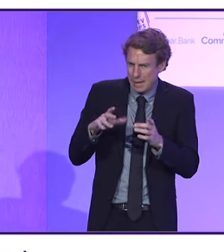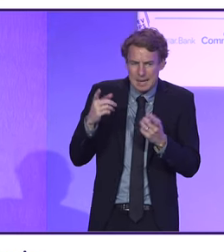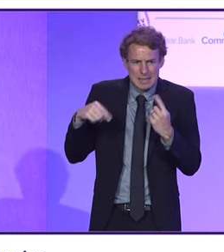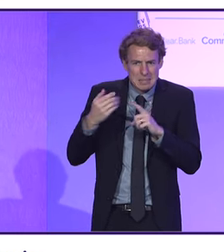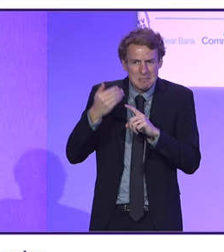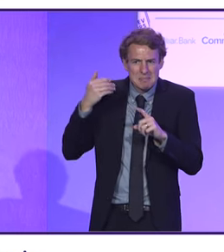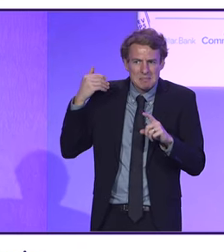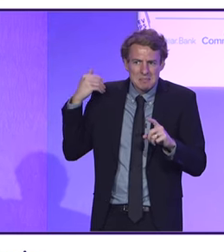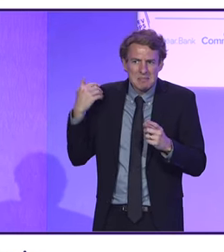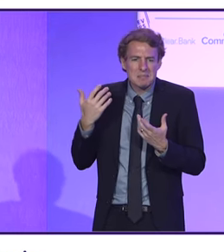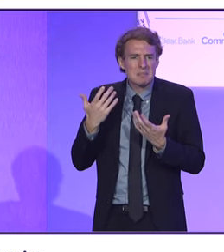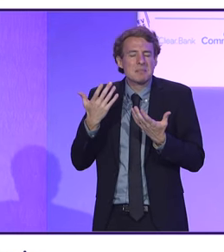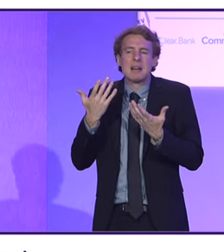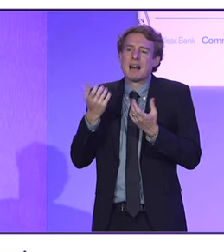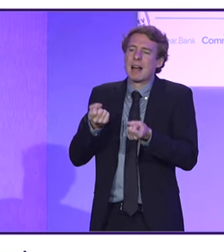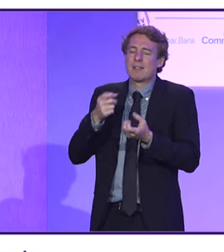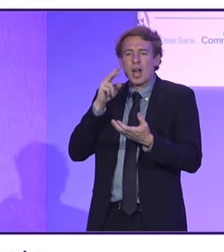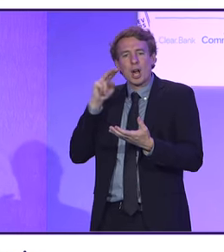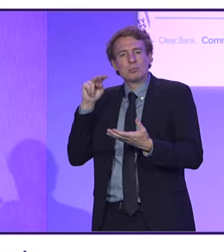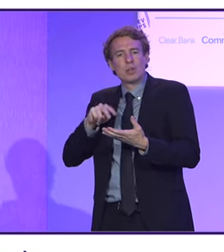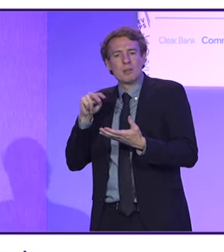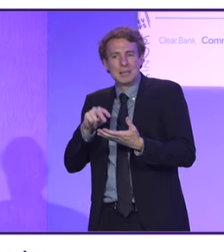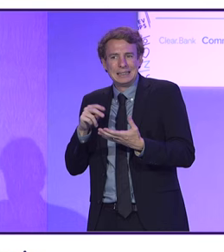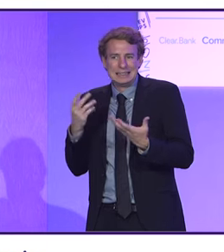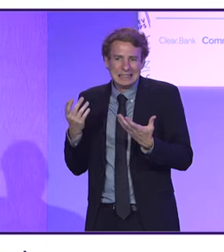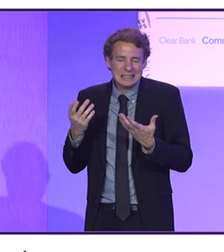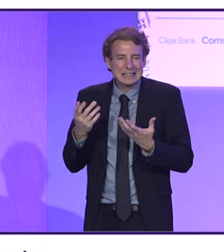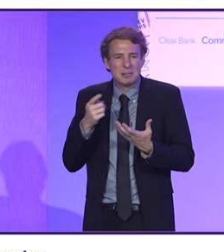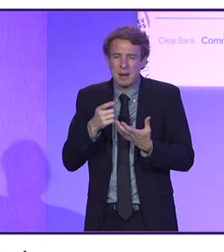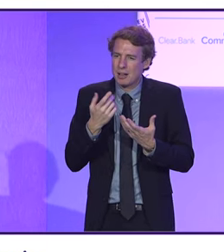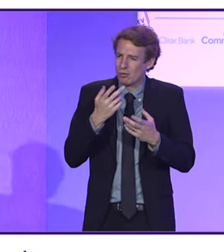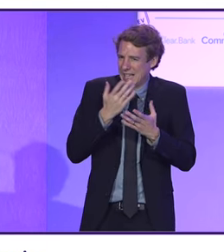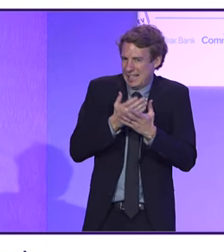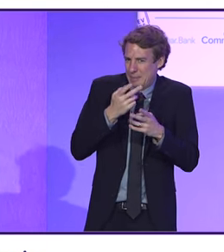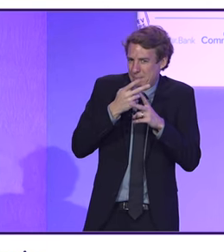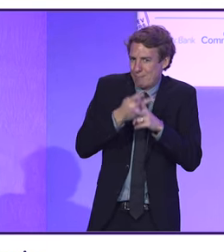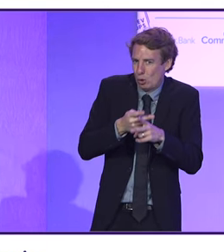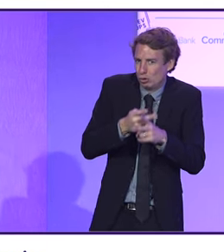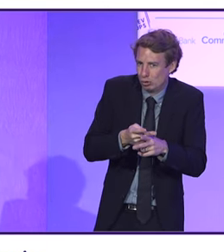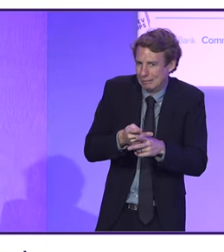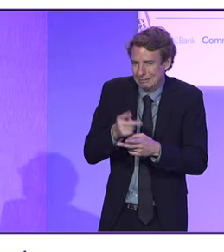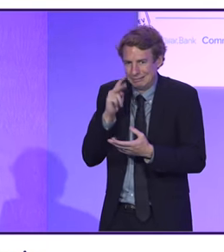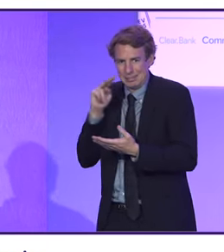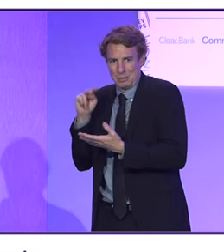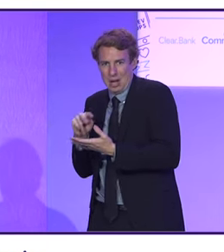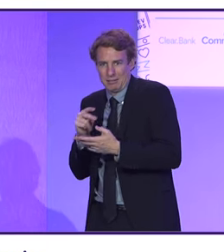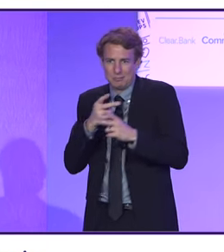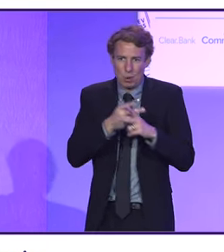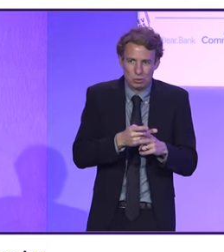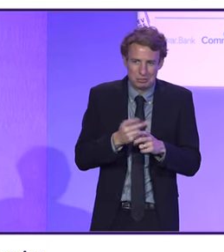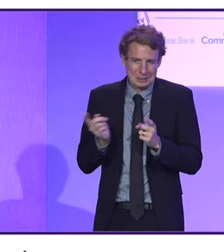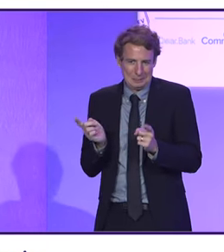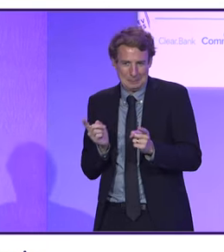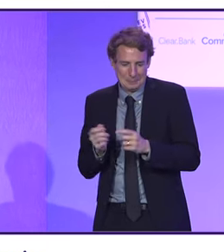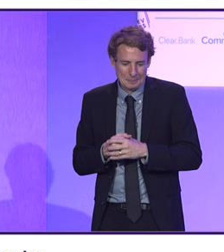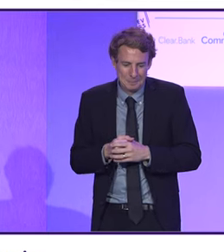recently with observability as a rebranding and monitoring. We've been here before with DevOps as rebranding itself.